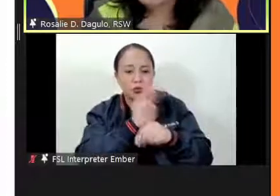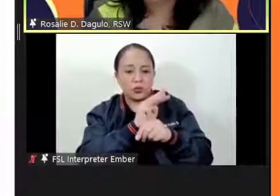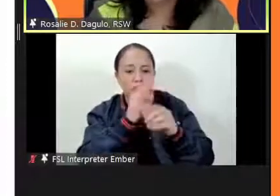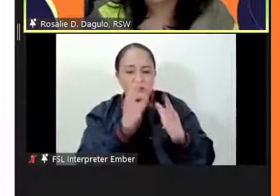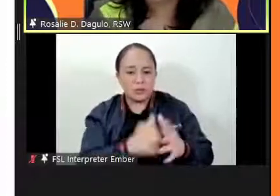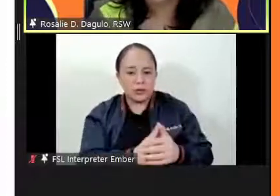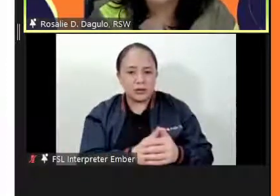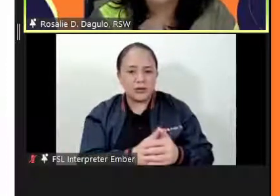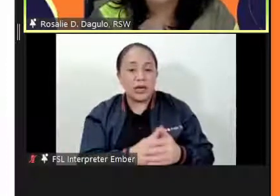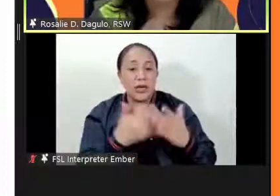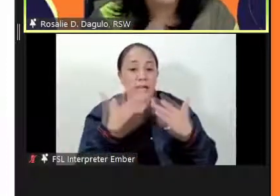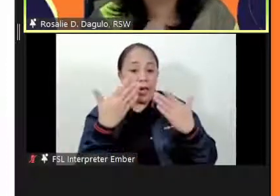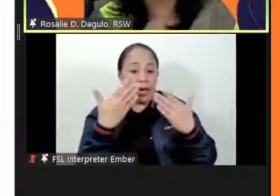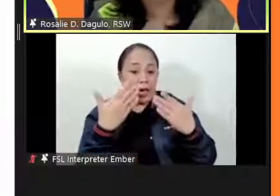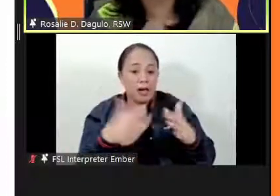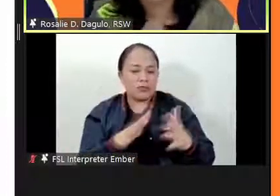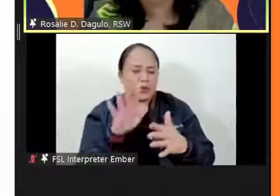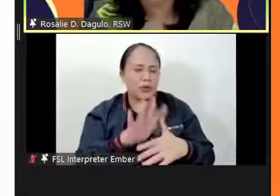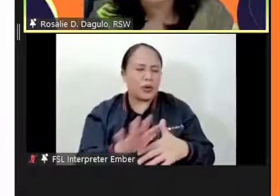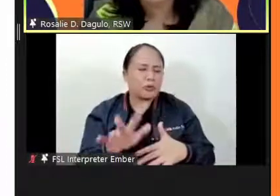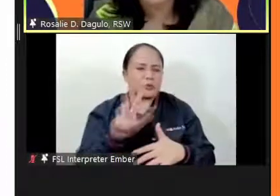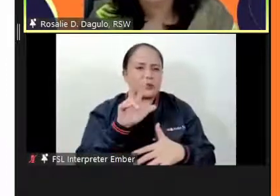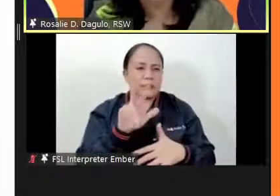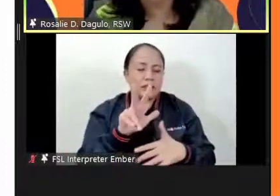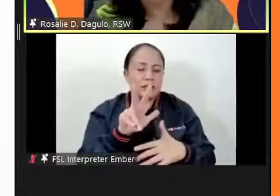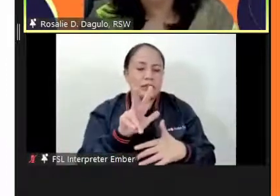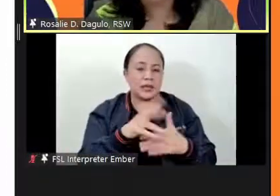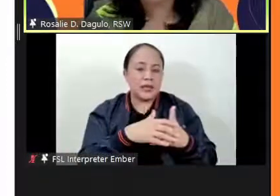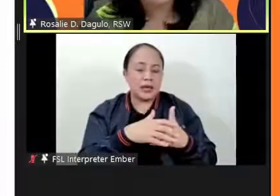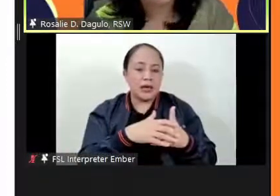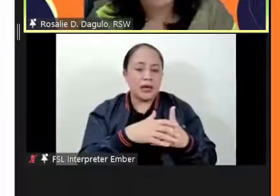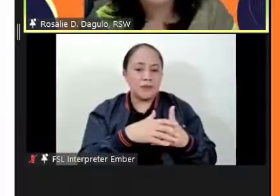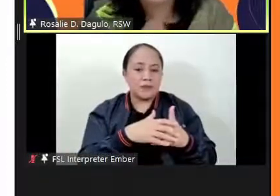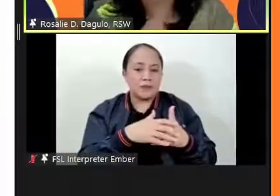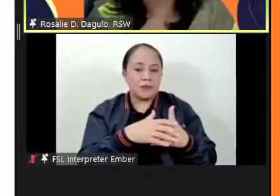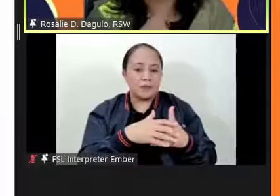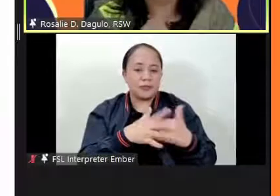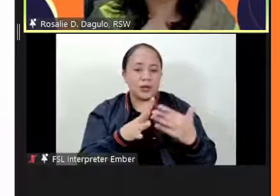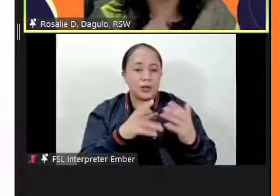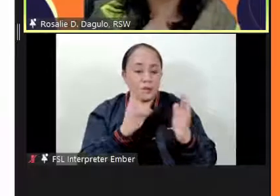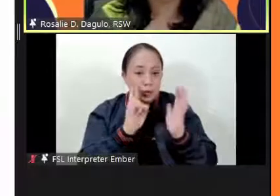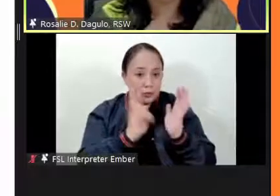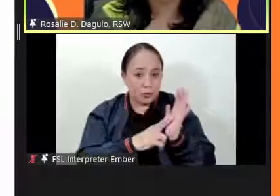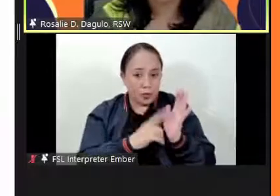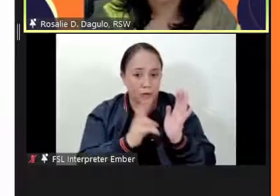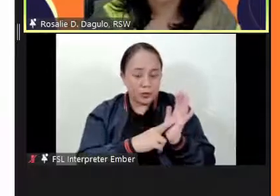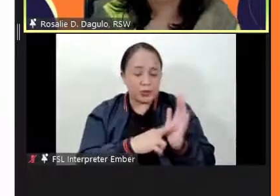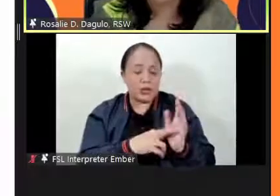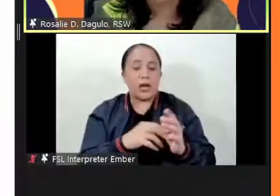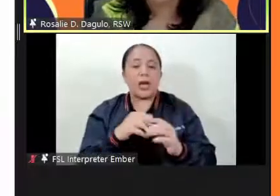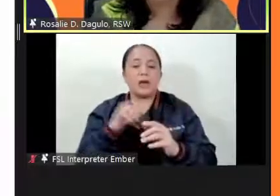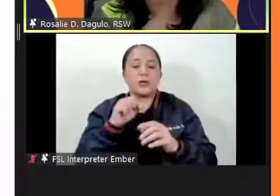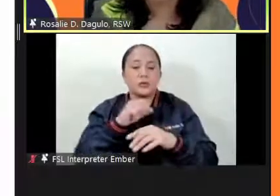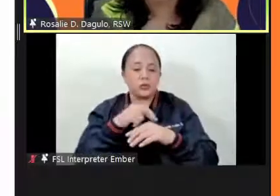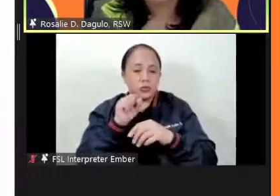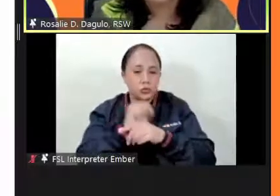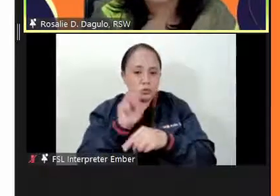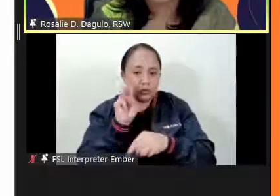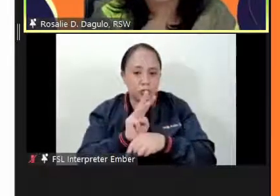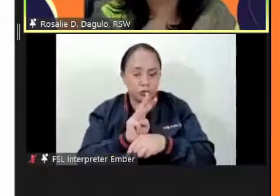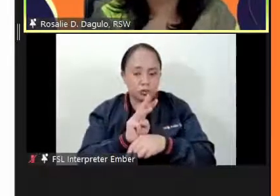And after about three post-placement reports that the social workers in residential